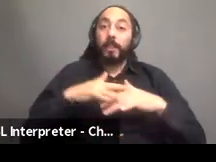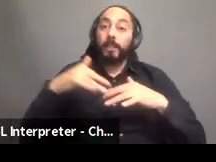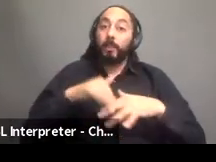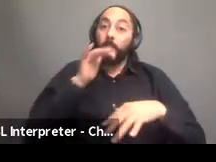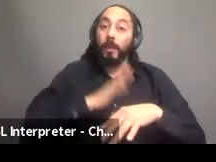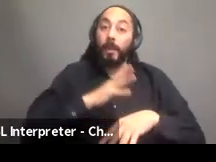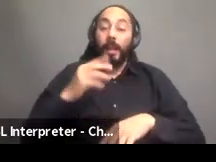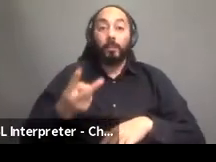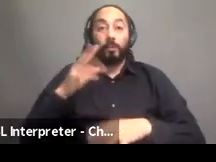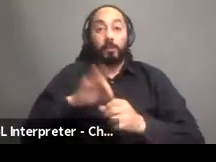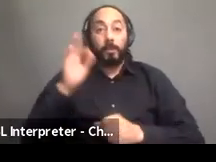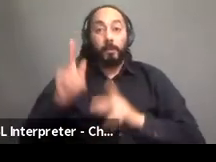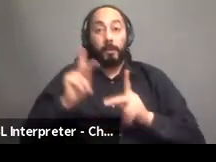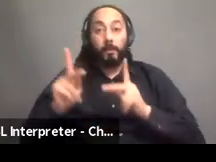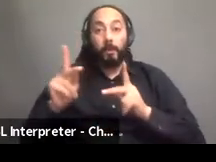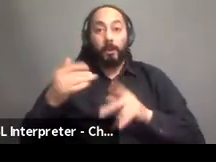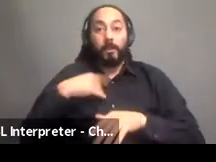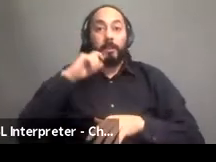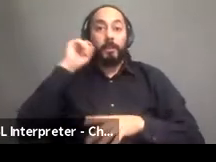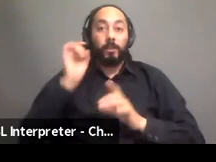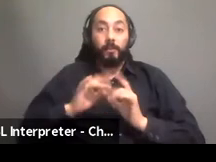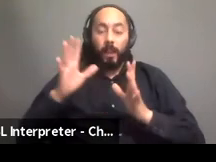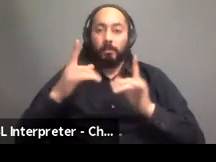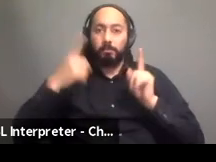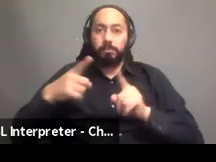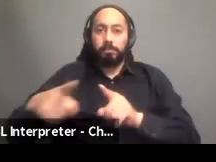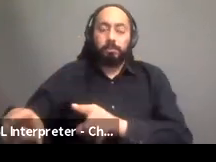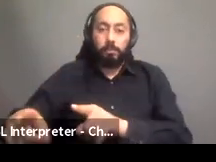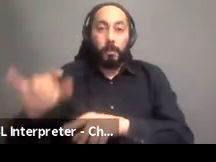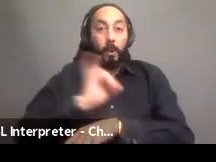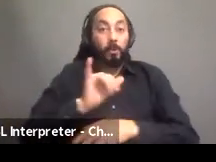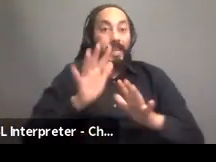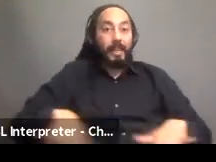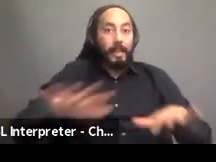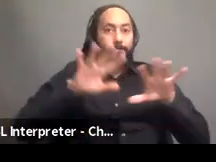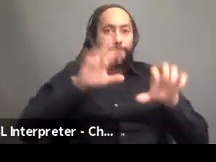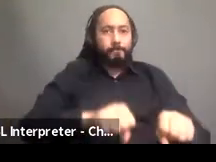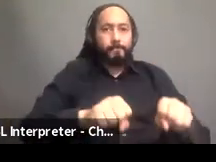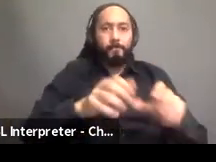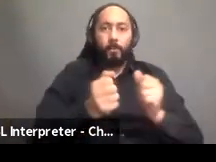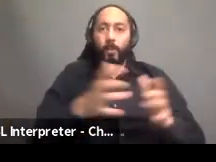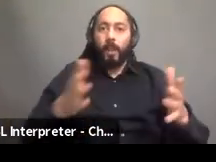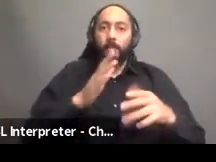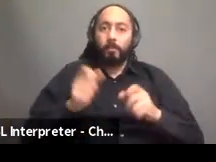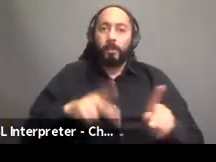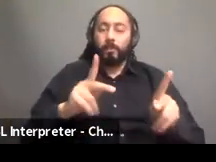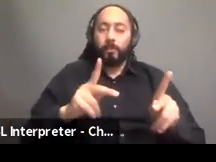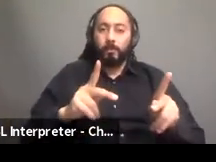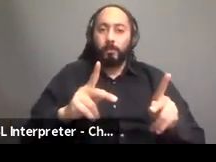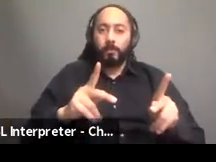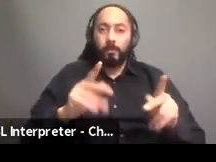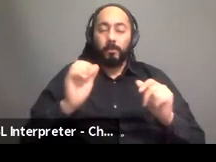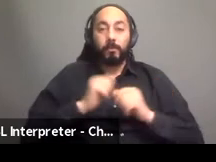sexual violence at 3 times. Land is stolen without consent, and the list goes on. Violence against women and